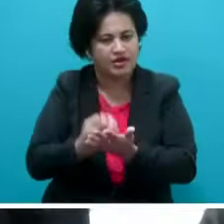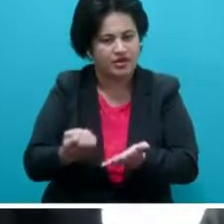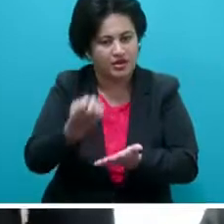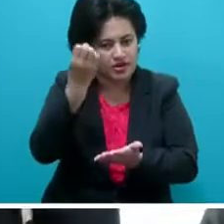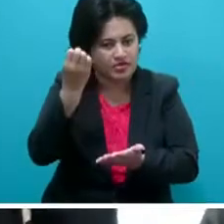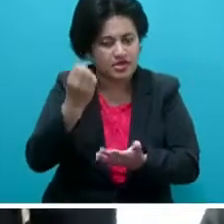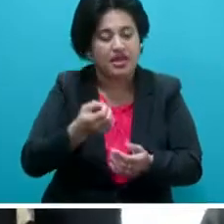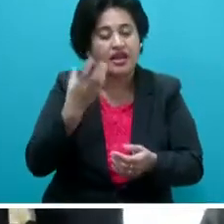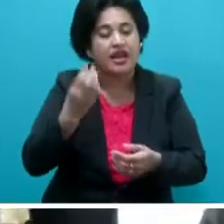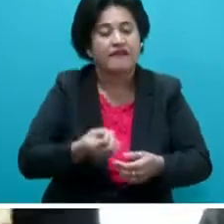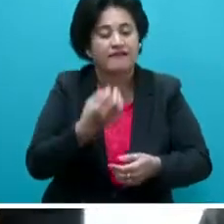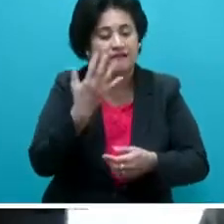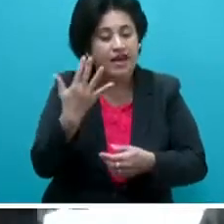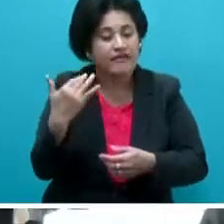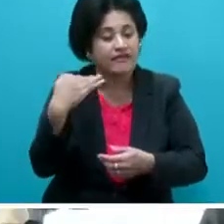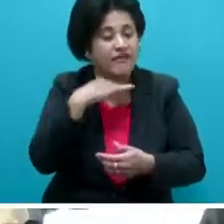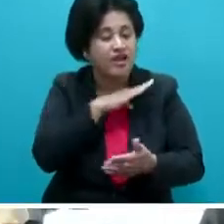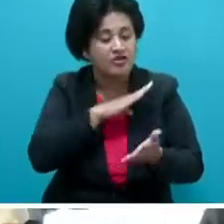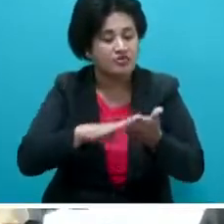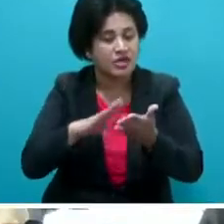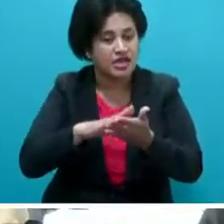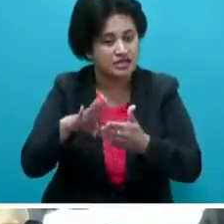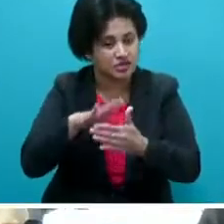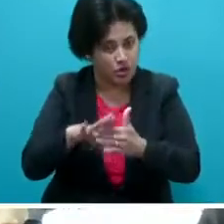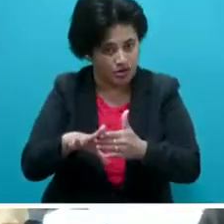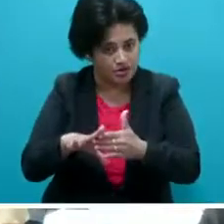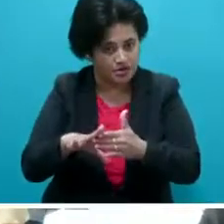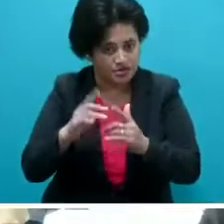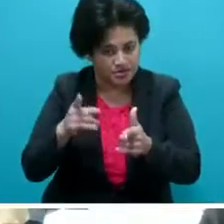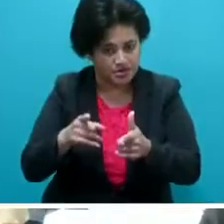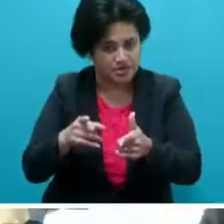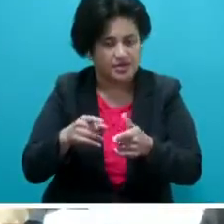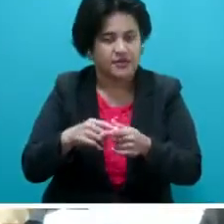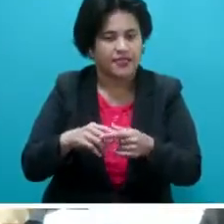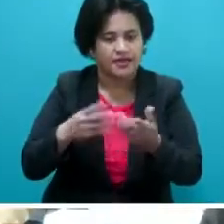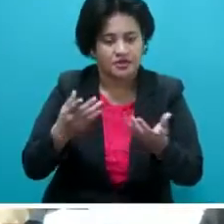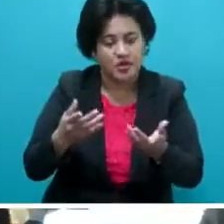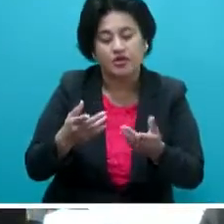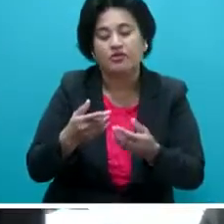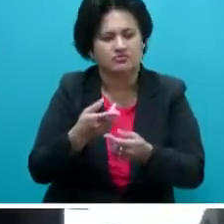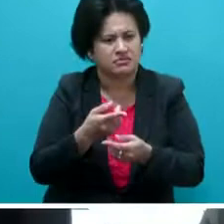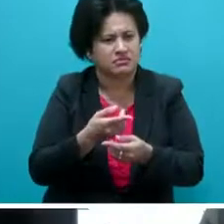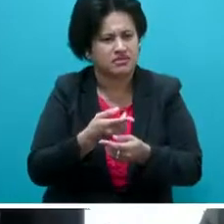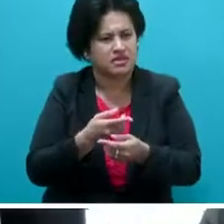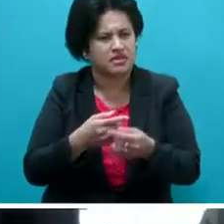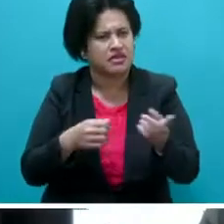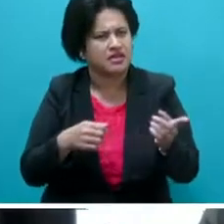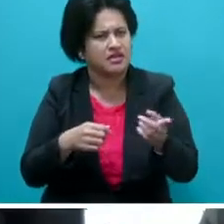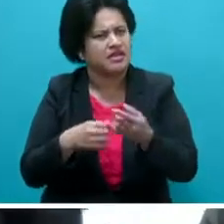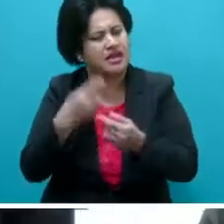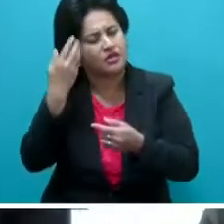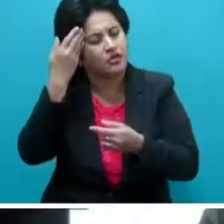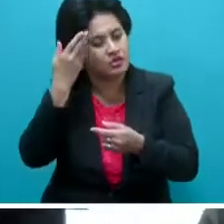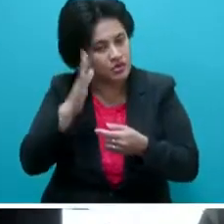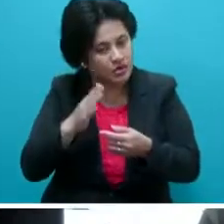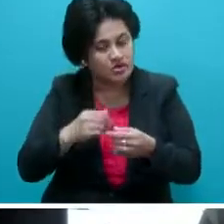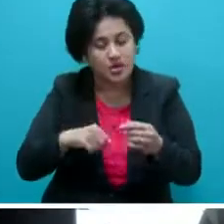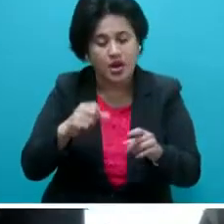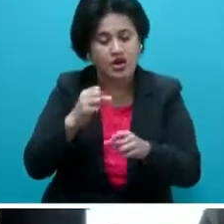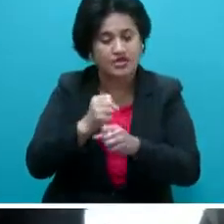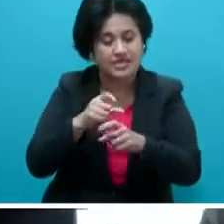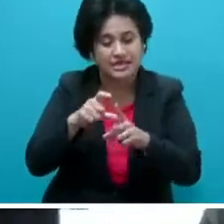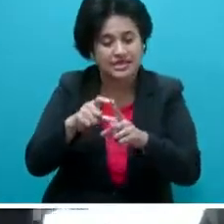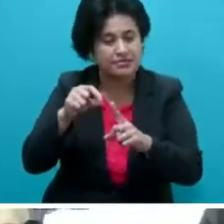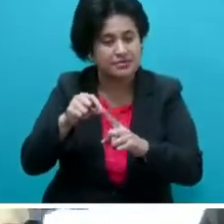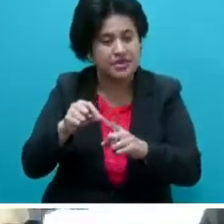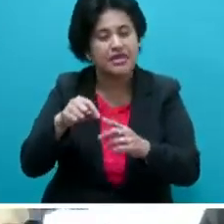million rebuild, Mr. Speaker, sir. Notwithstanding that, Mr. Speaker, sir, our debt to GDP ratio is far lower than what it's